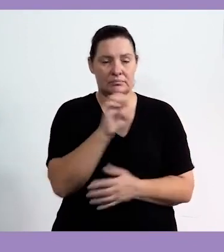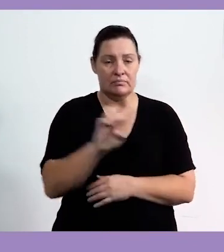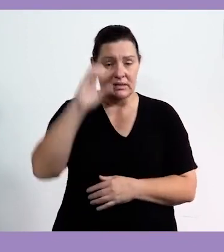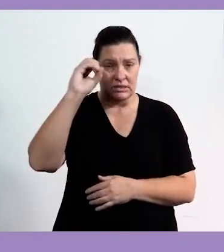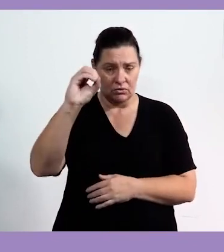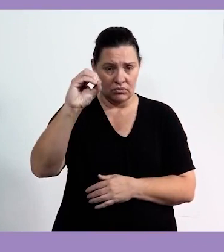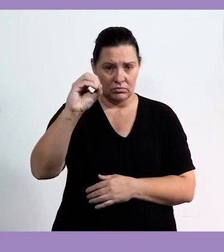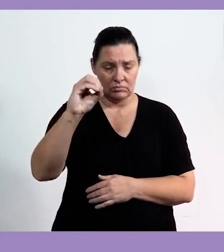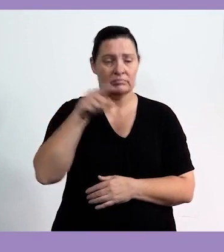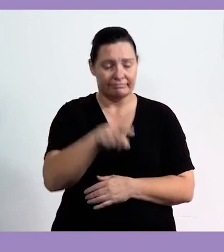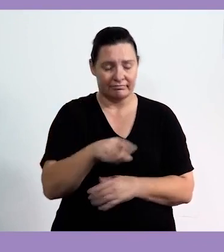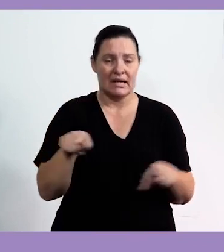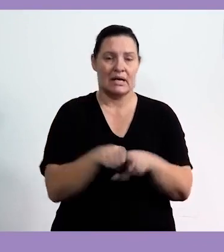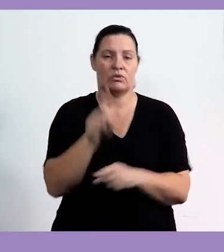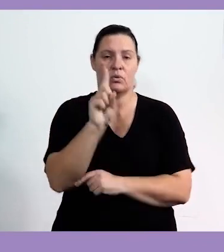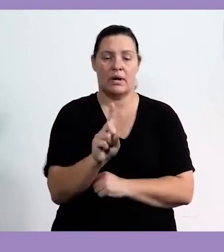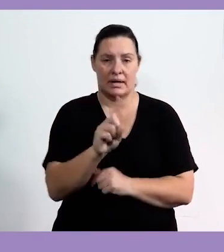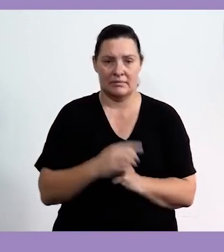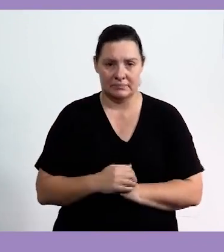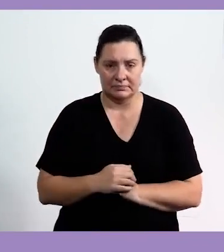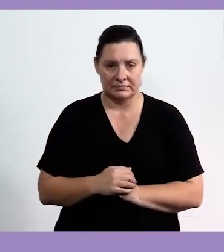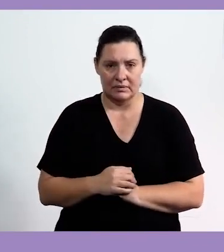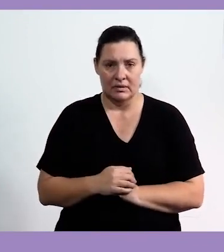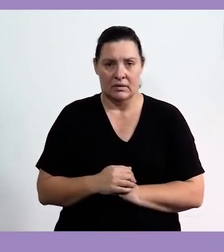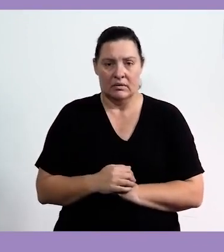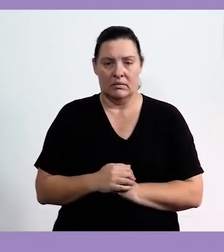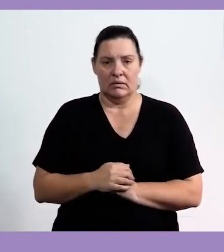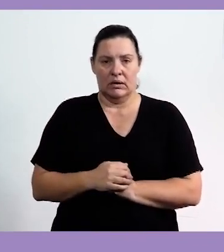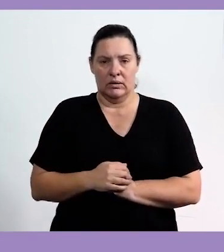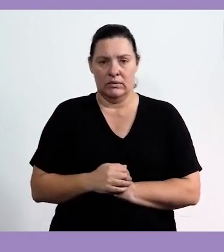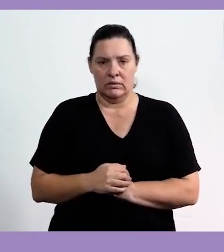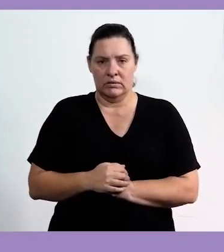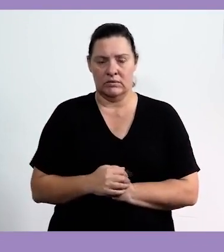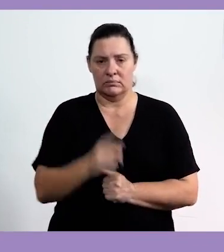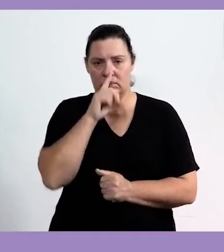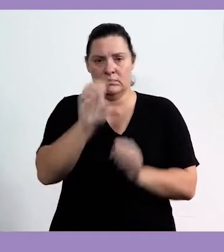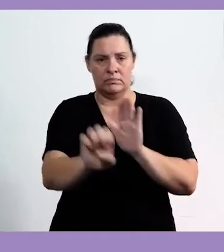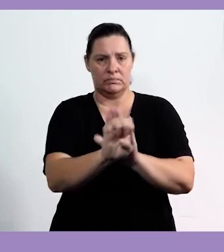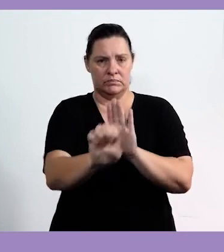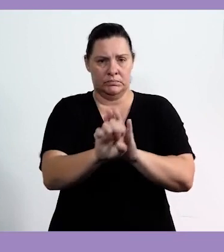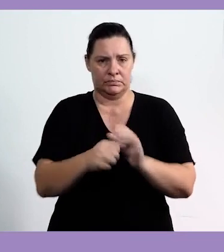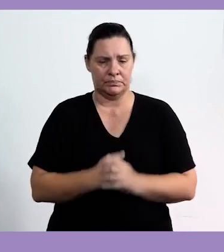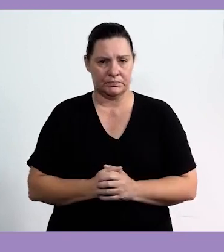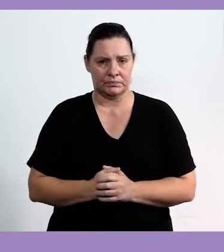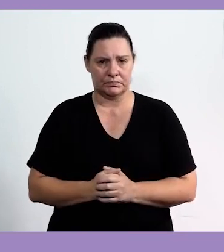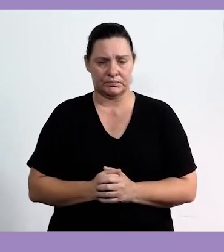has an exponent 0 is equal to 1. Let's look at some